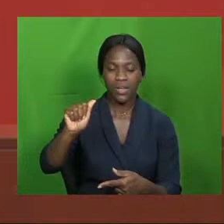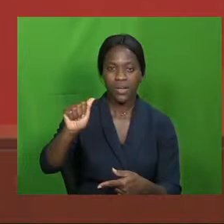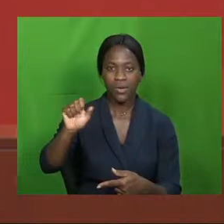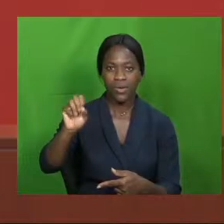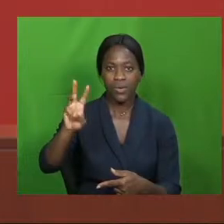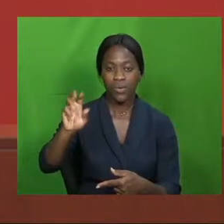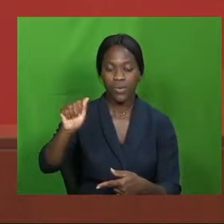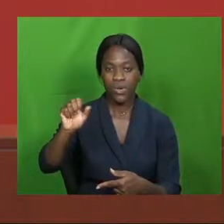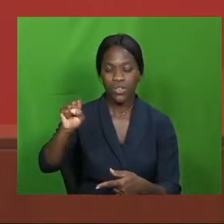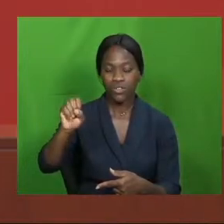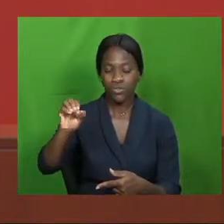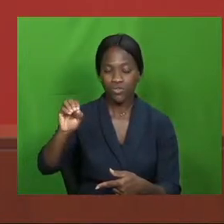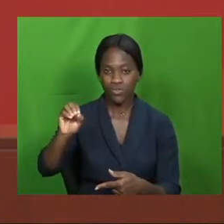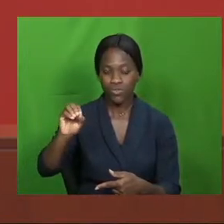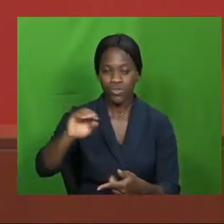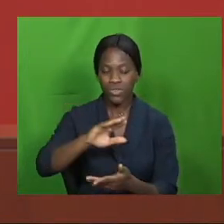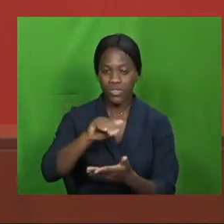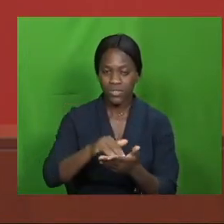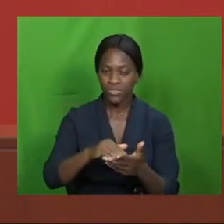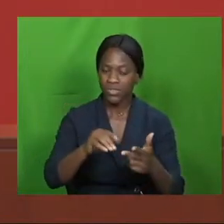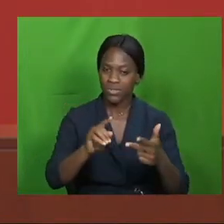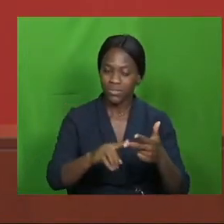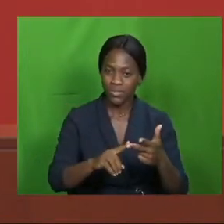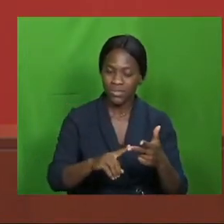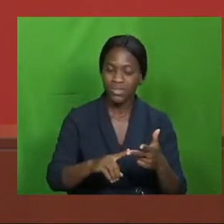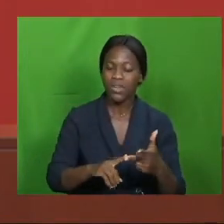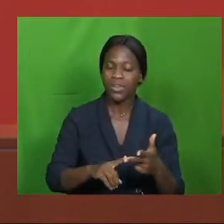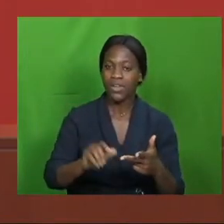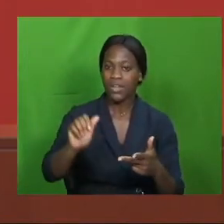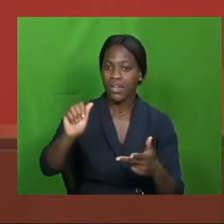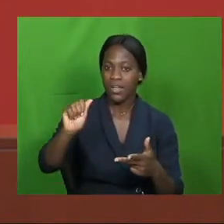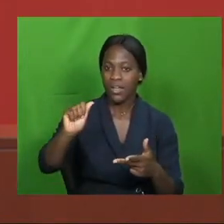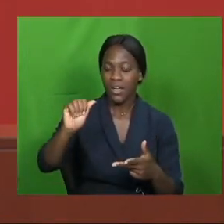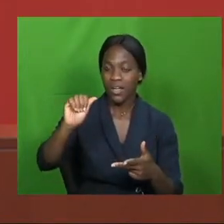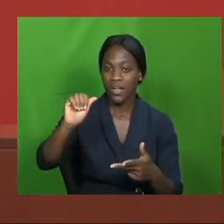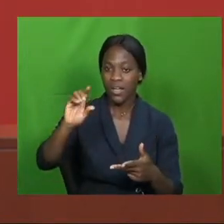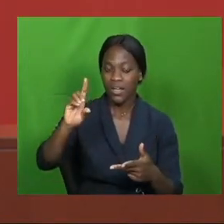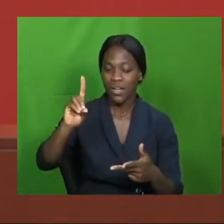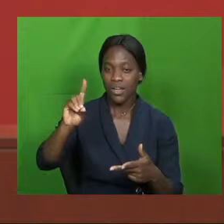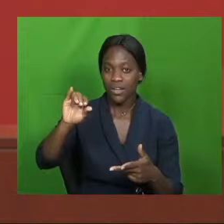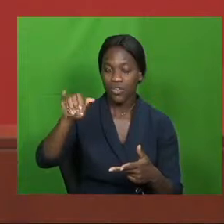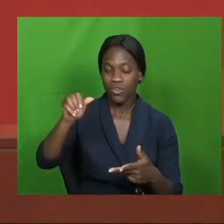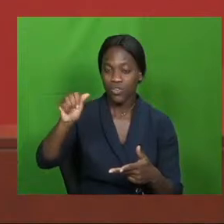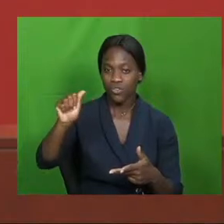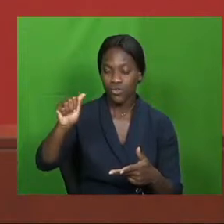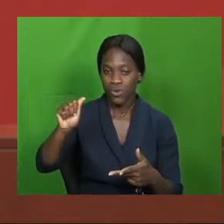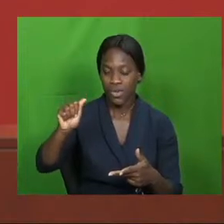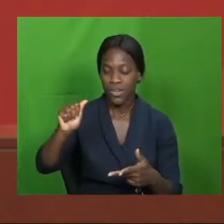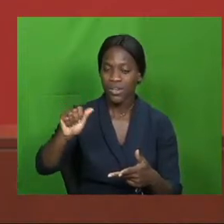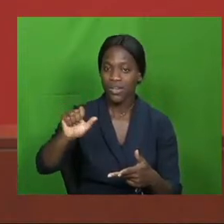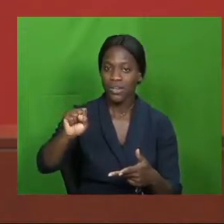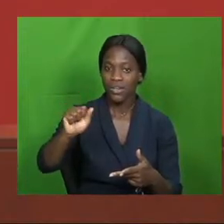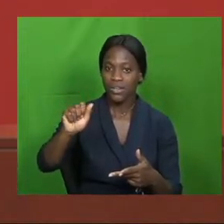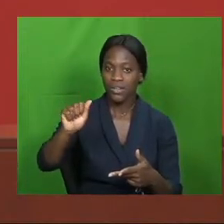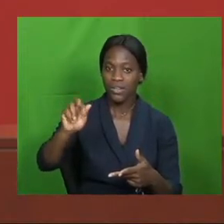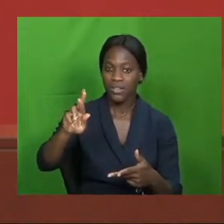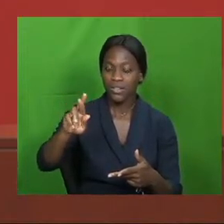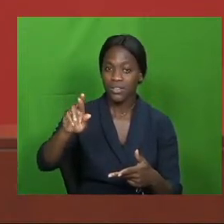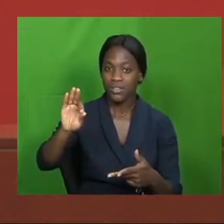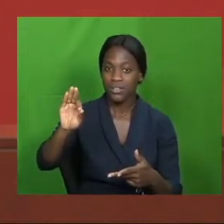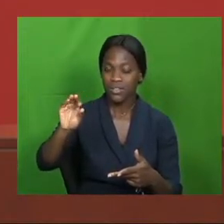Honorable Sarah Ajua Safo, MP for Dome Kwabinya.